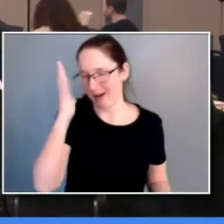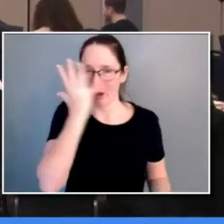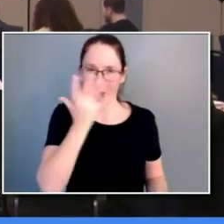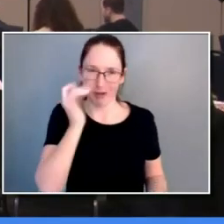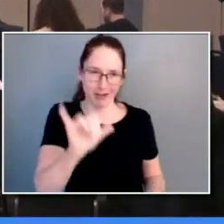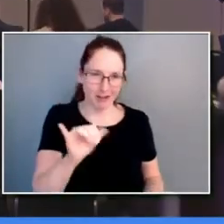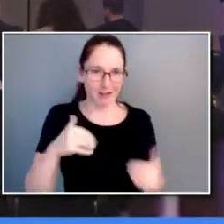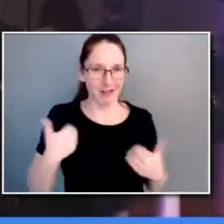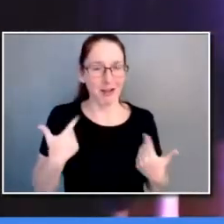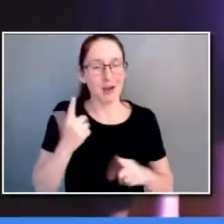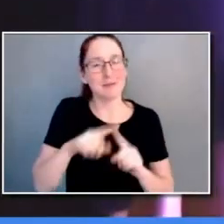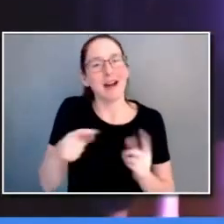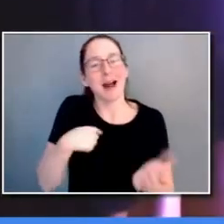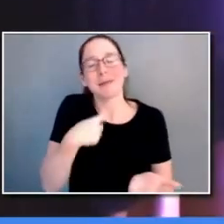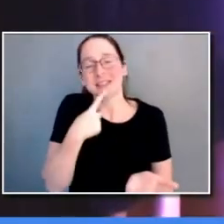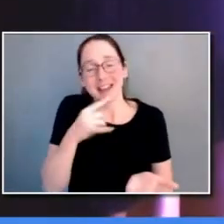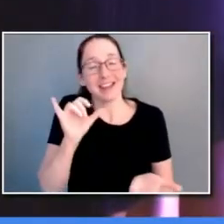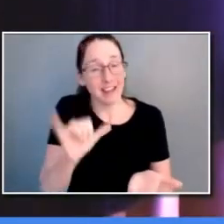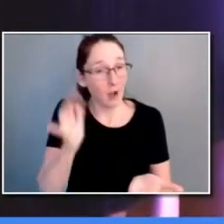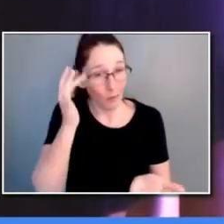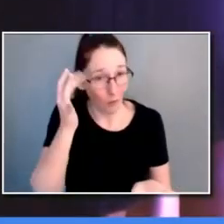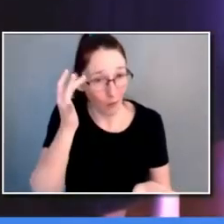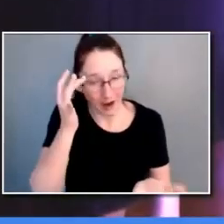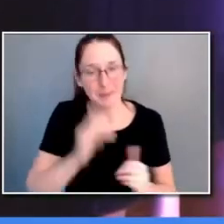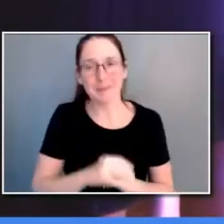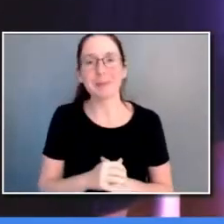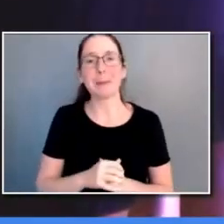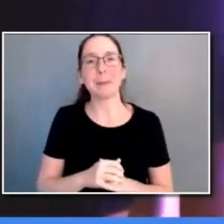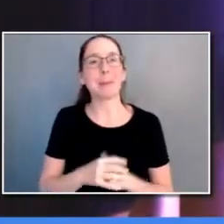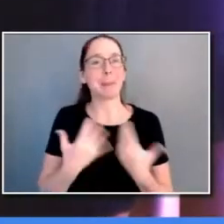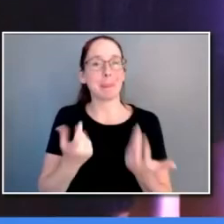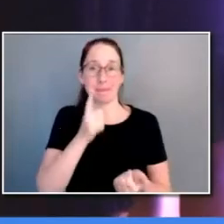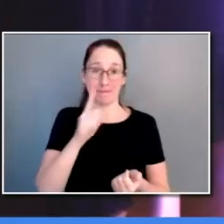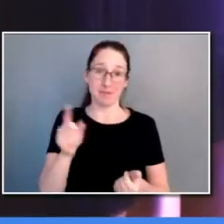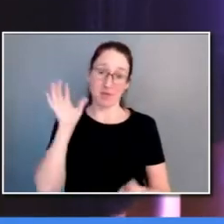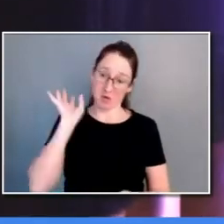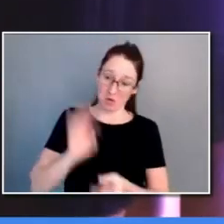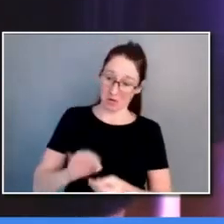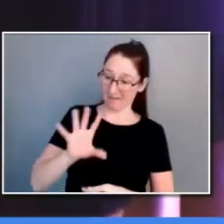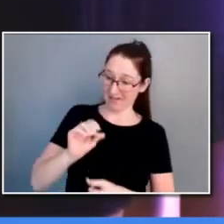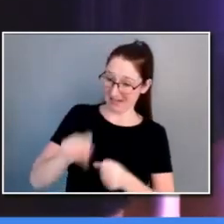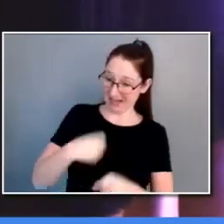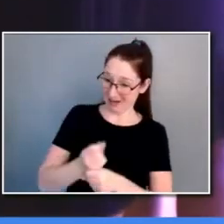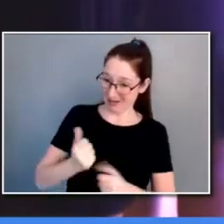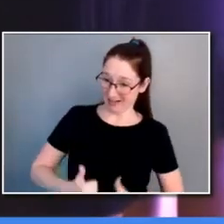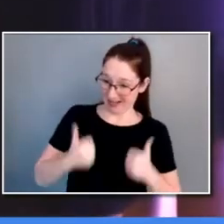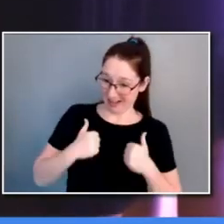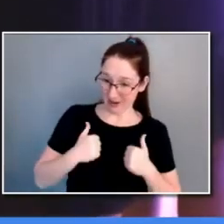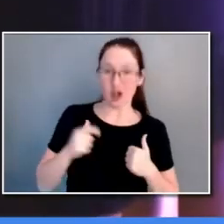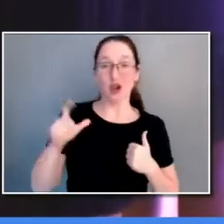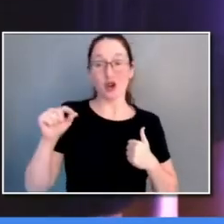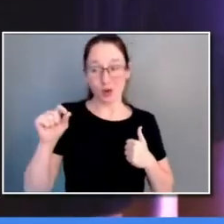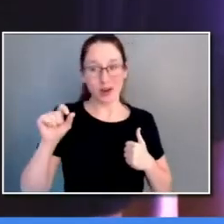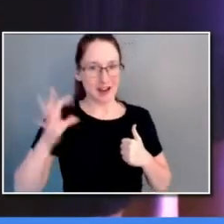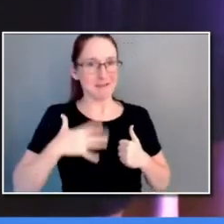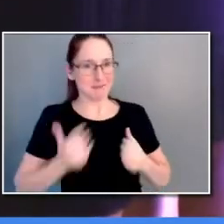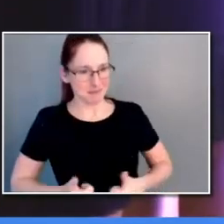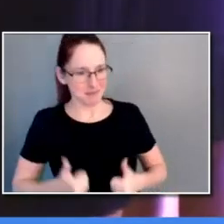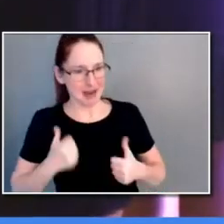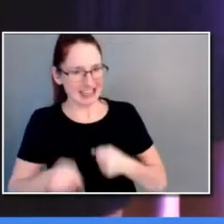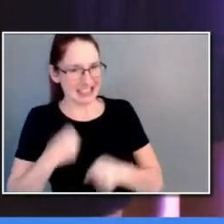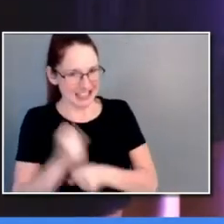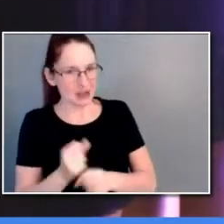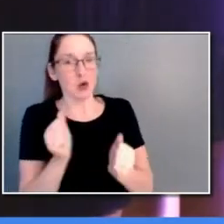I said that to say, out of the 50 years of life, 20 of these years I've spent with you